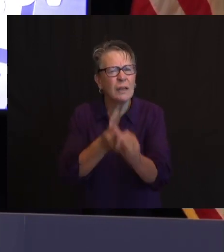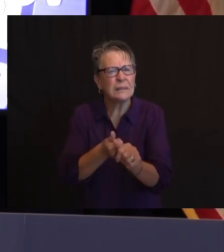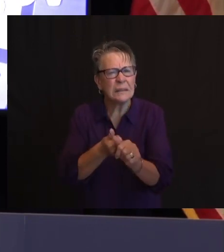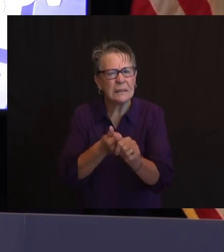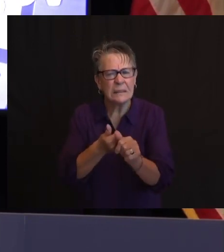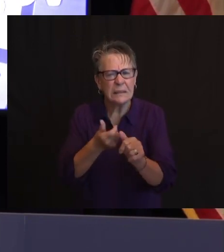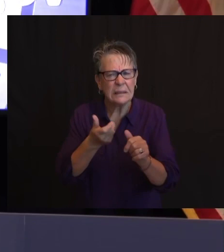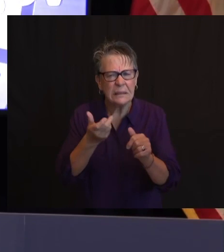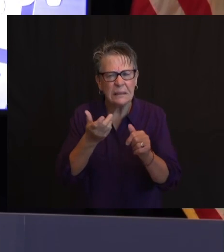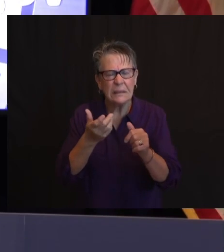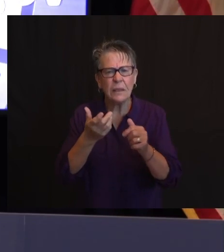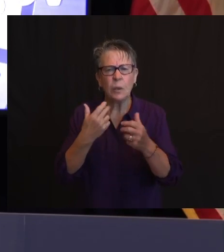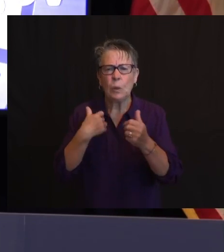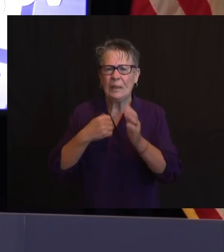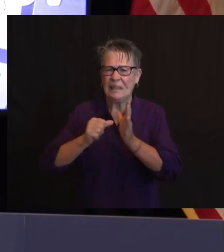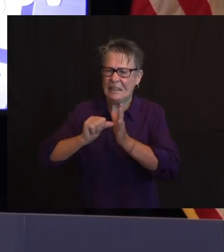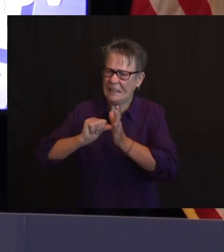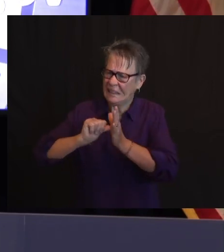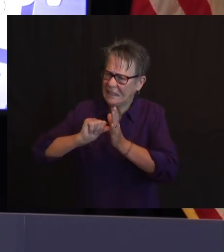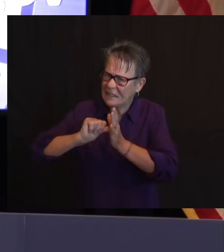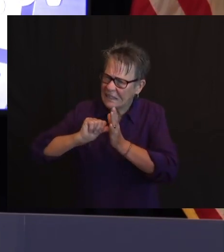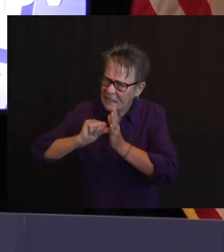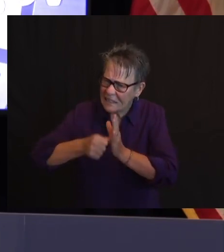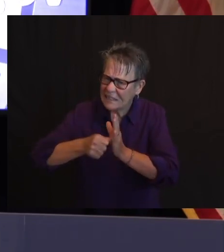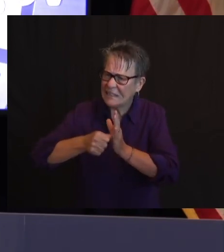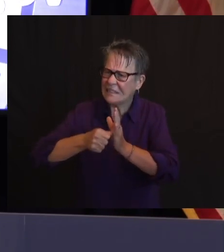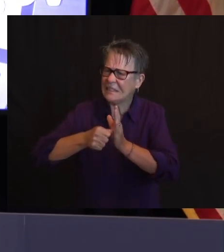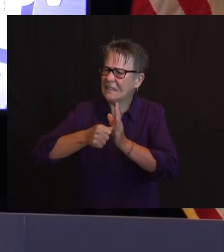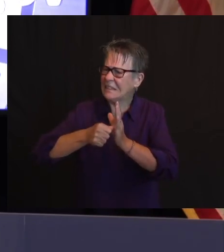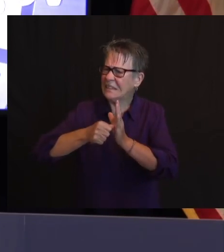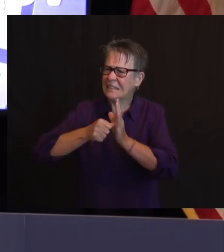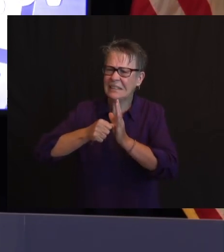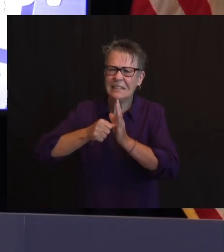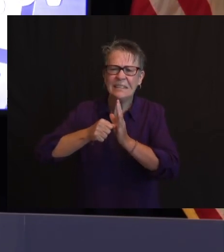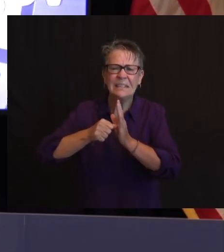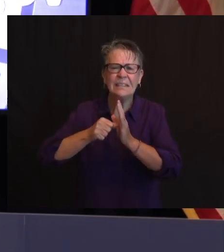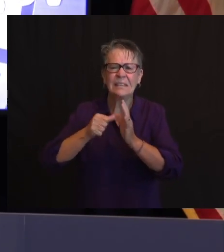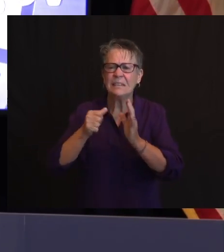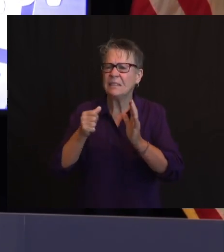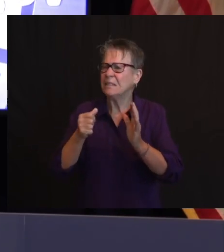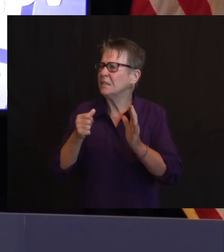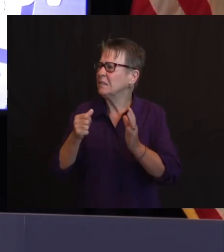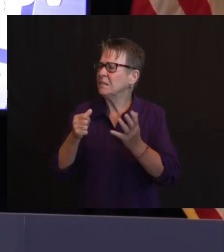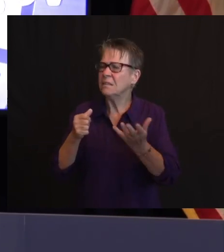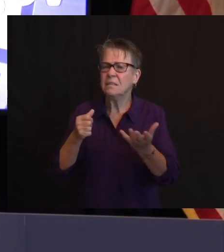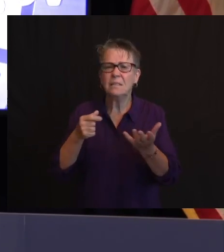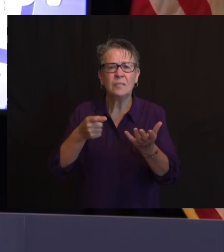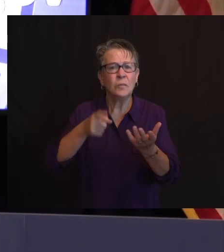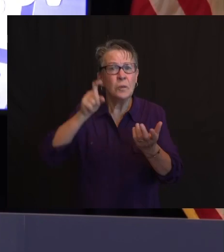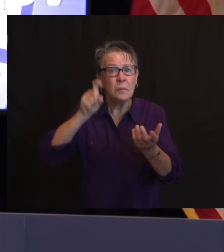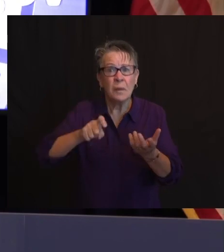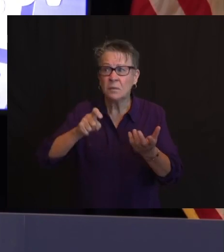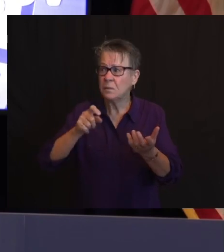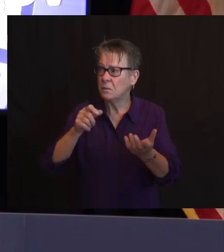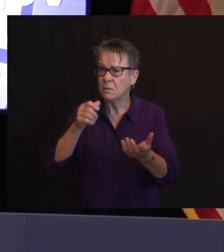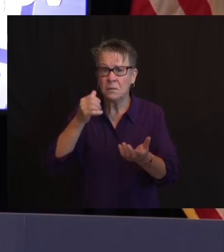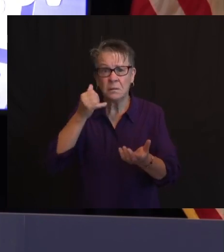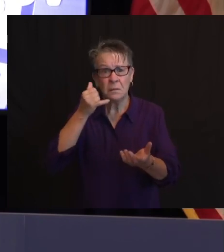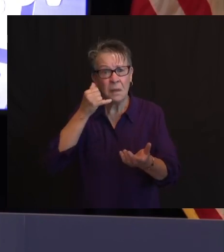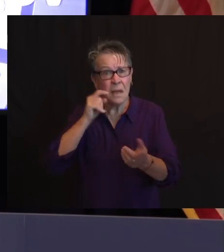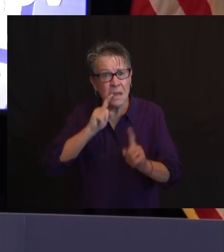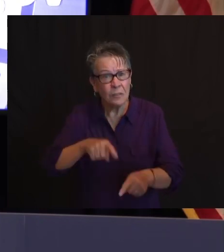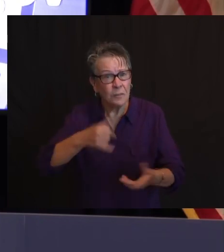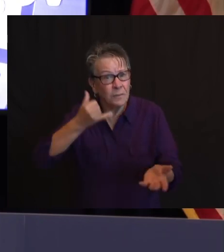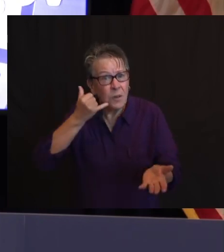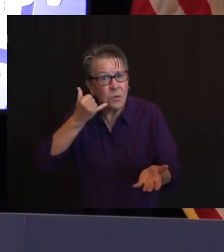contact tracing, we won't be able to answer the questions to a higher degree of certainty that you just asked. We want to be able to